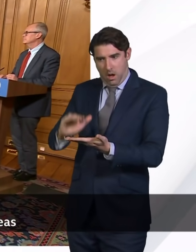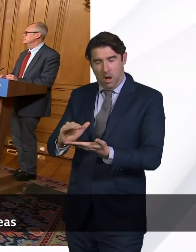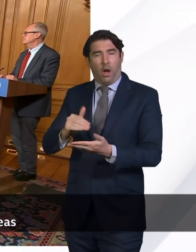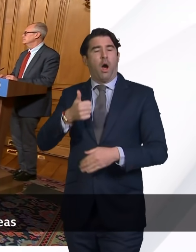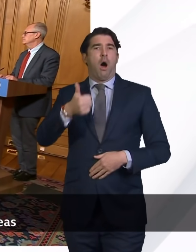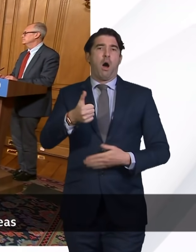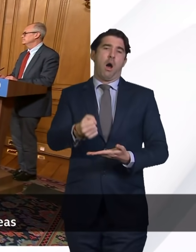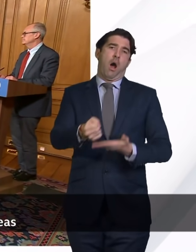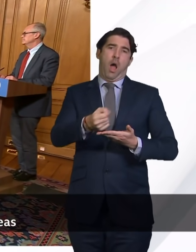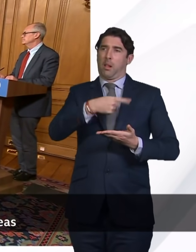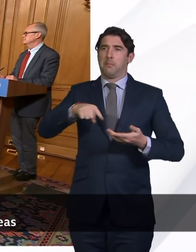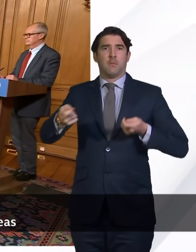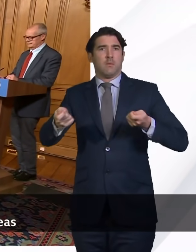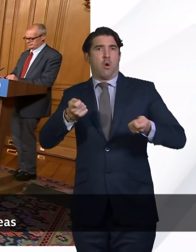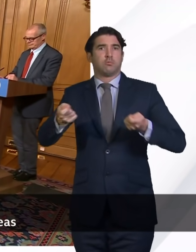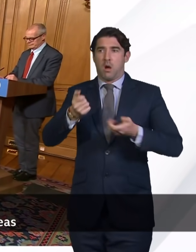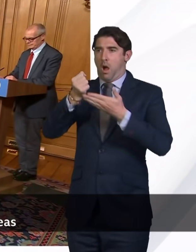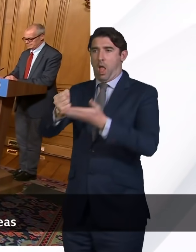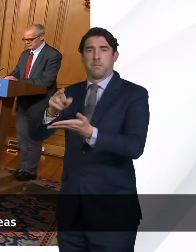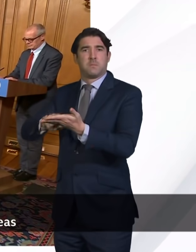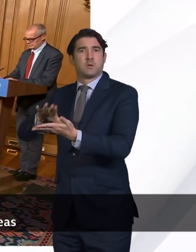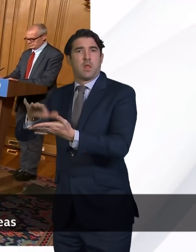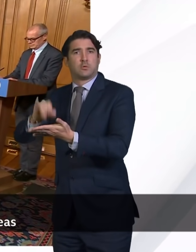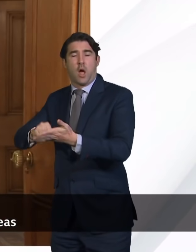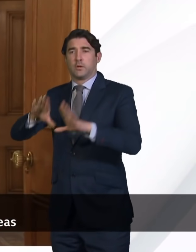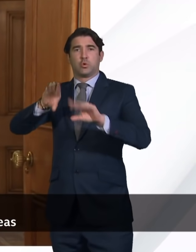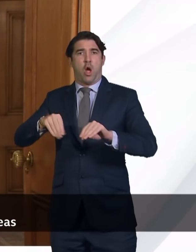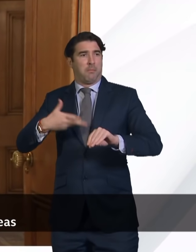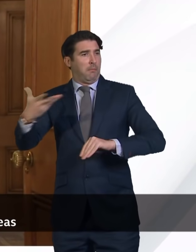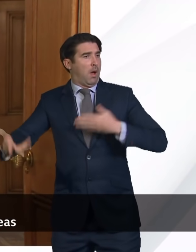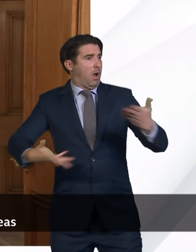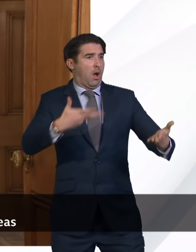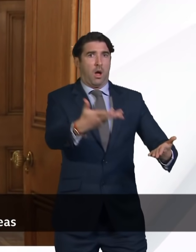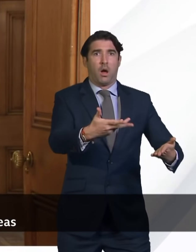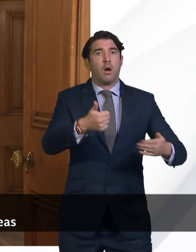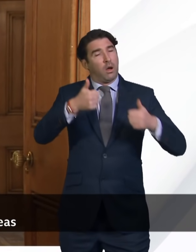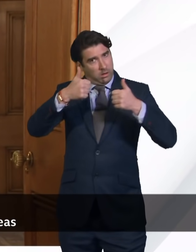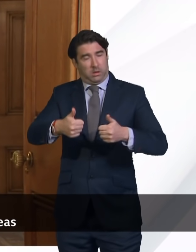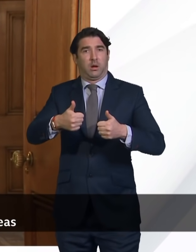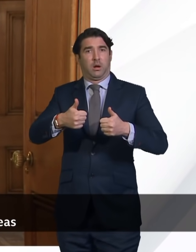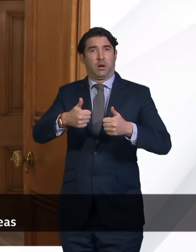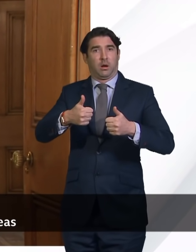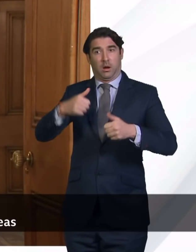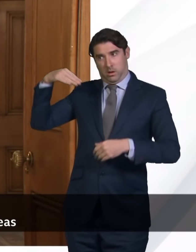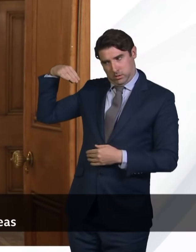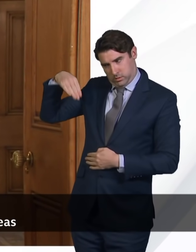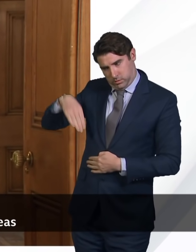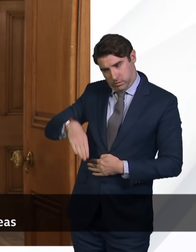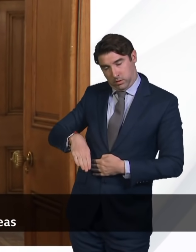reduced the number of deaths, and we massively reduced transmission. What we have now is a package of measures